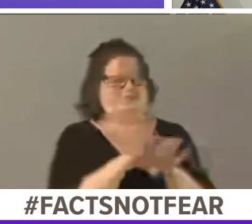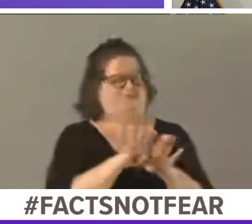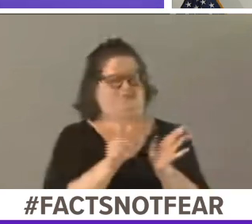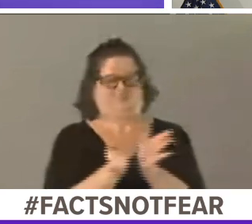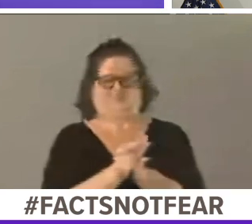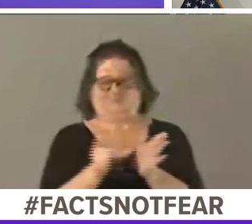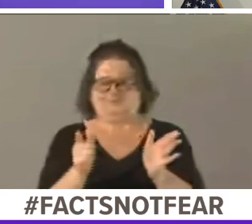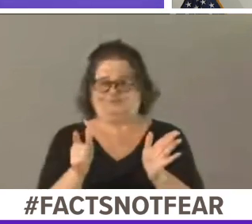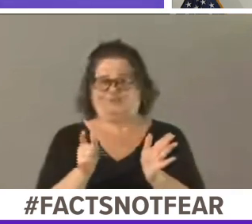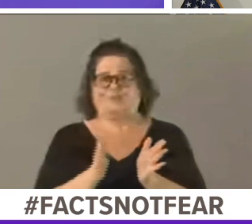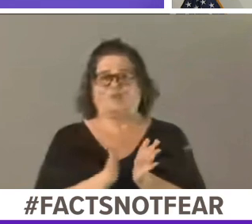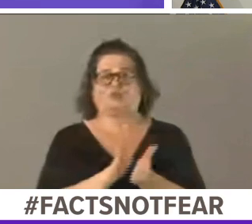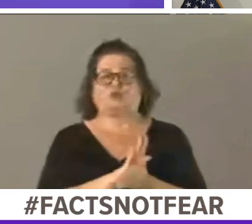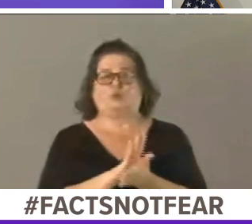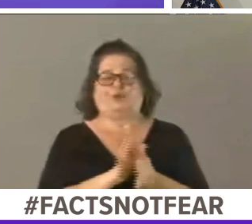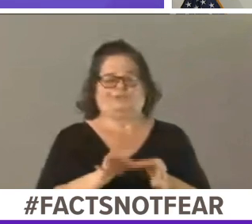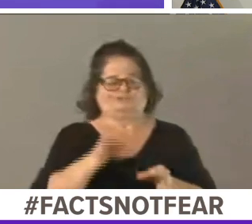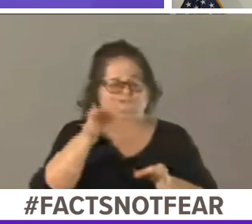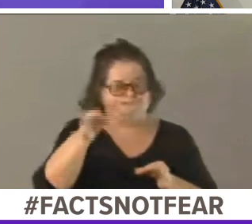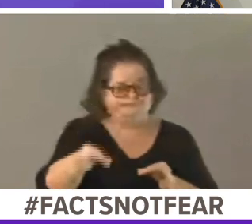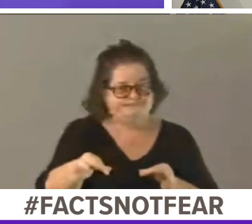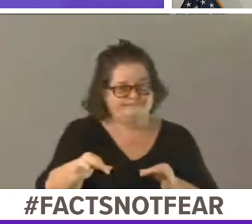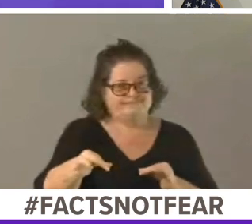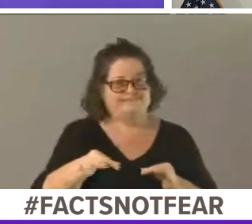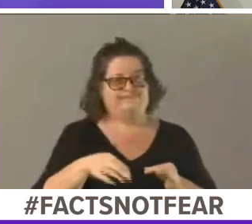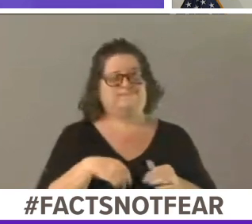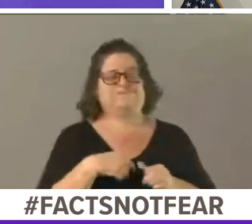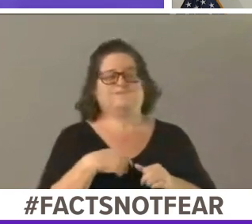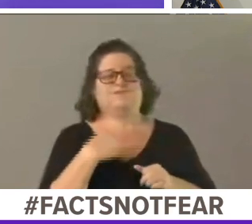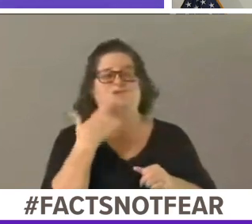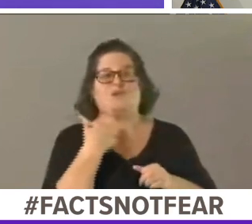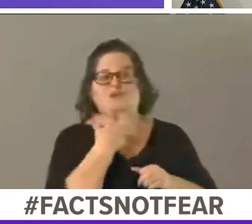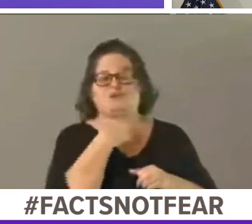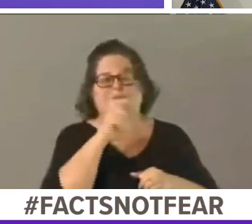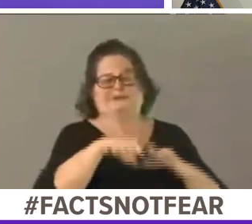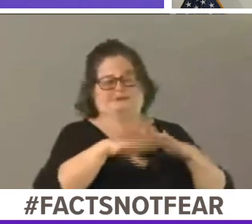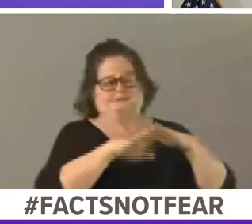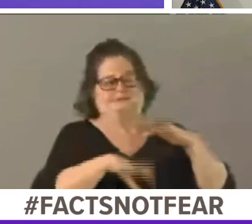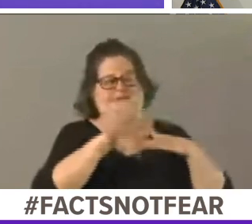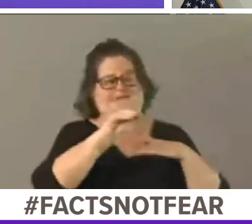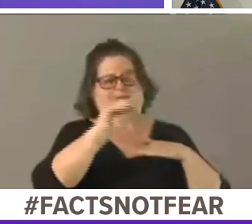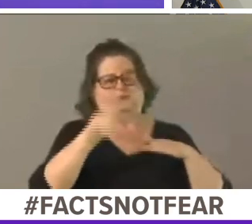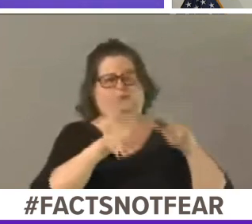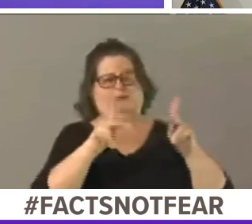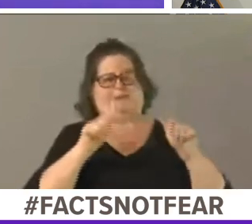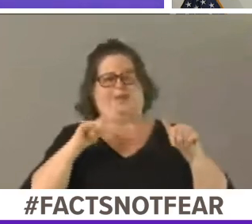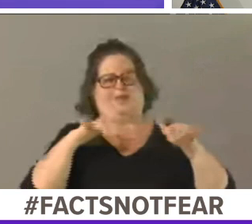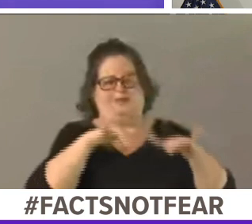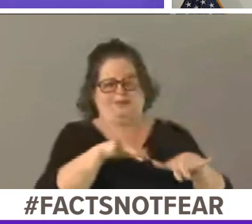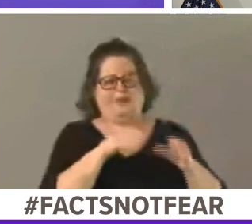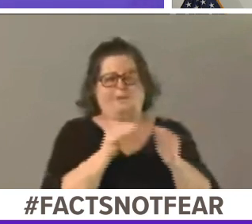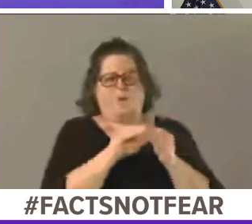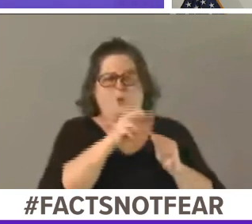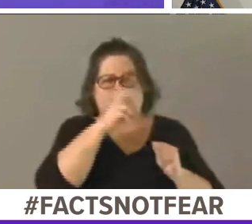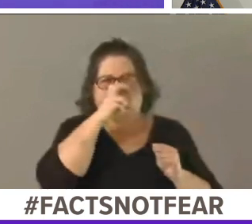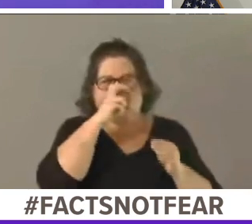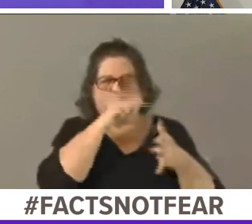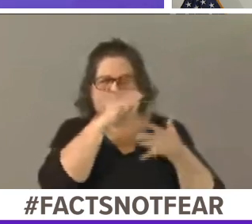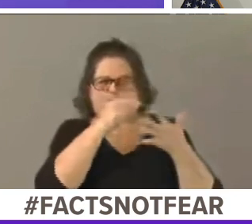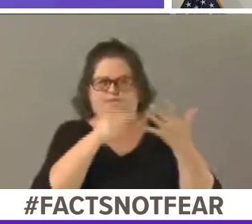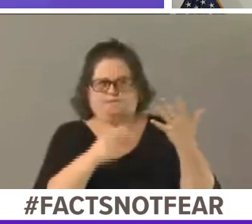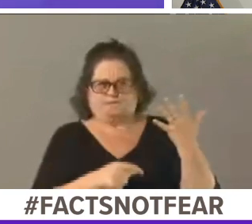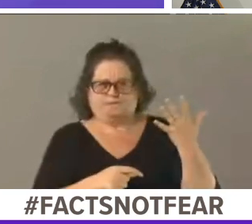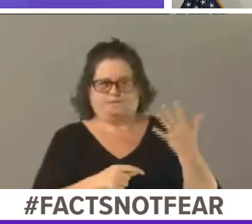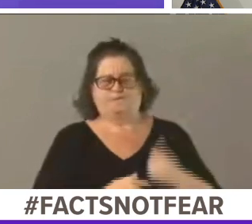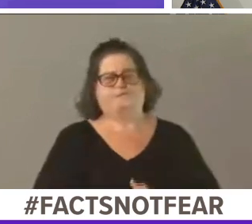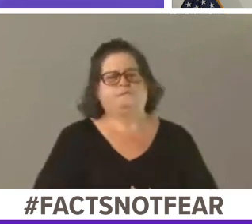50% with much tighter guidance. What we've been in